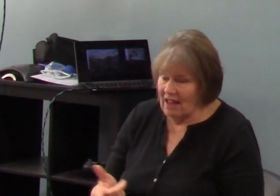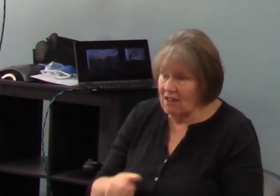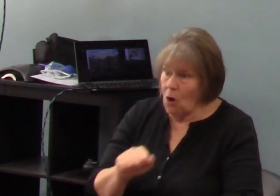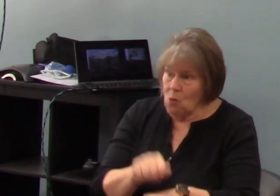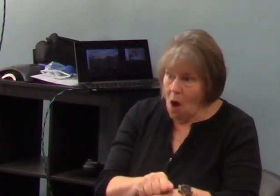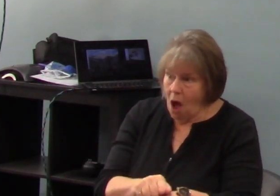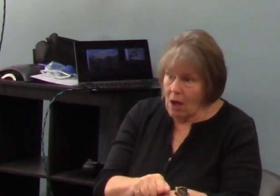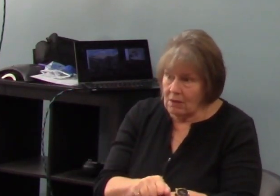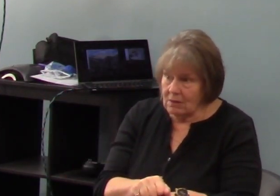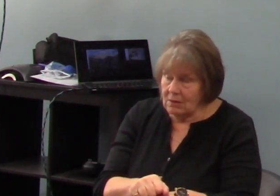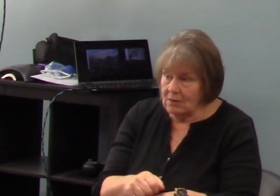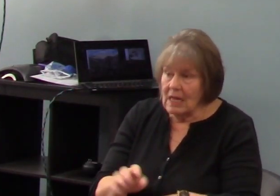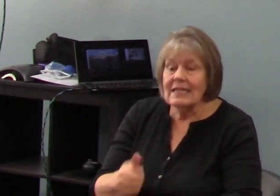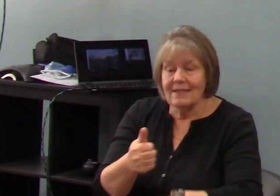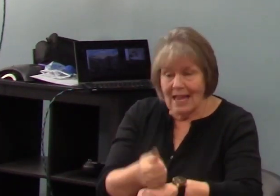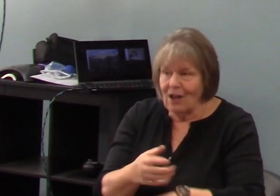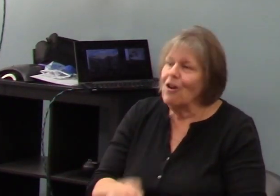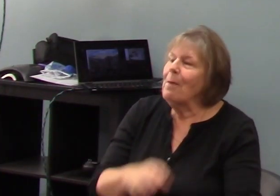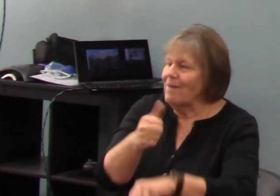other.